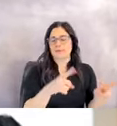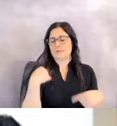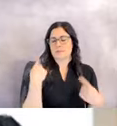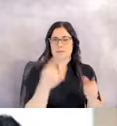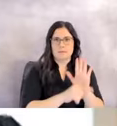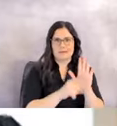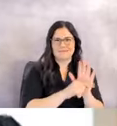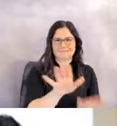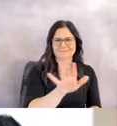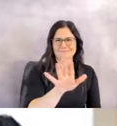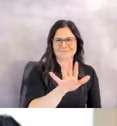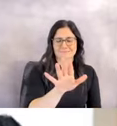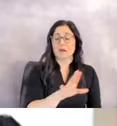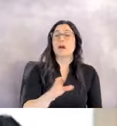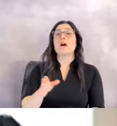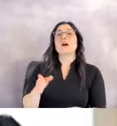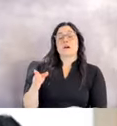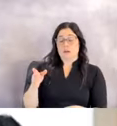and focusing on